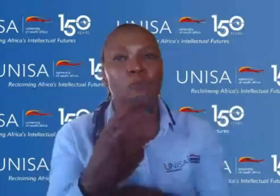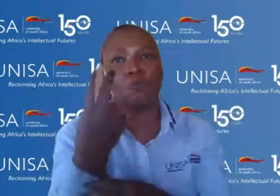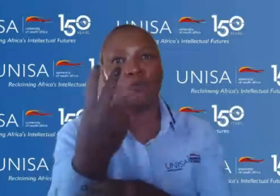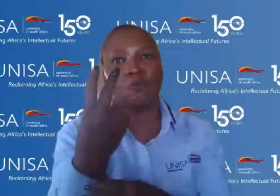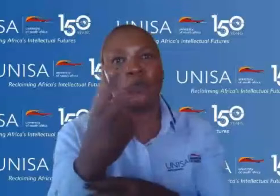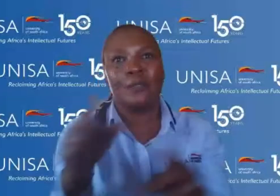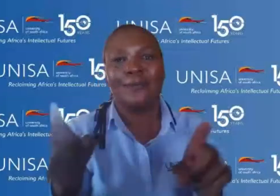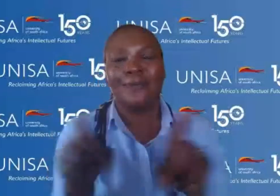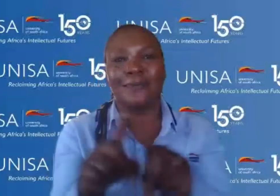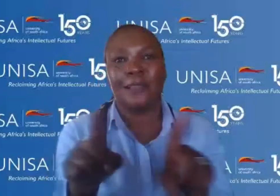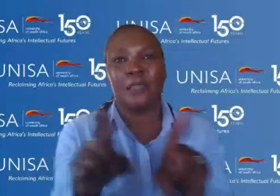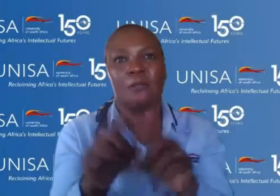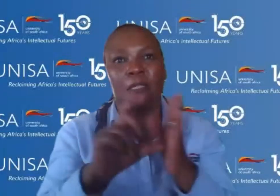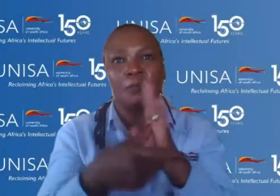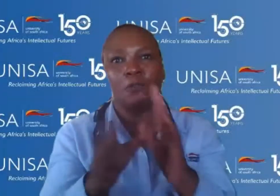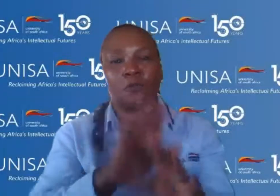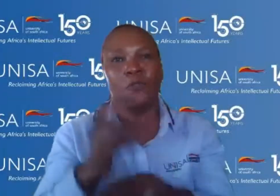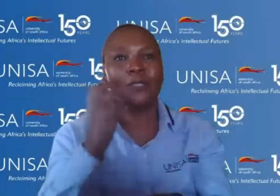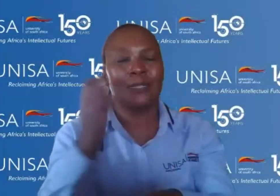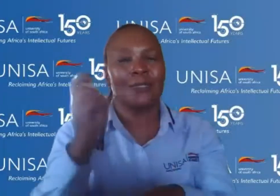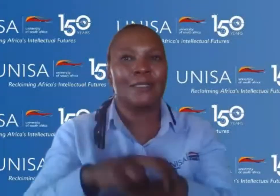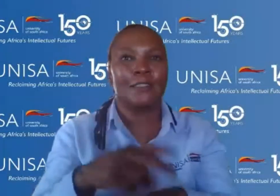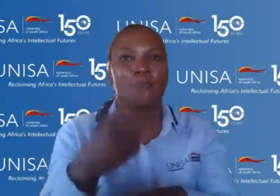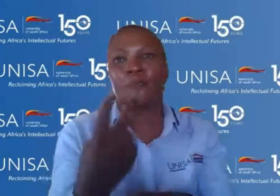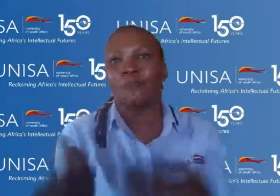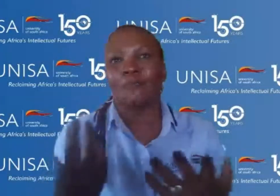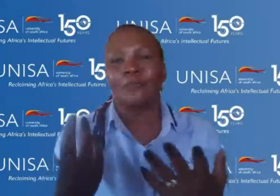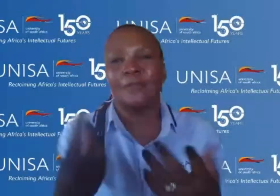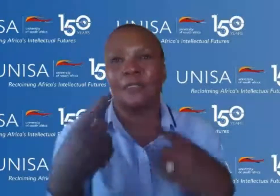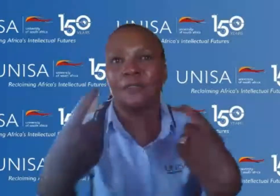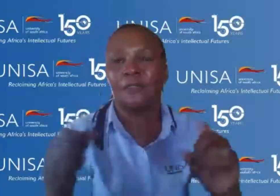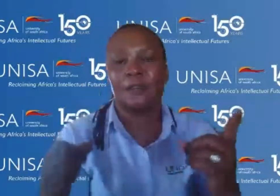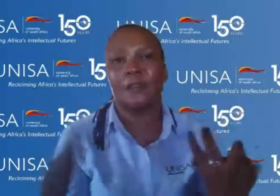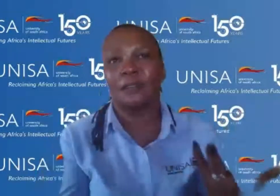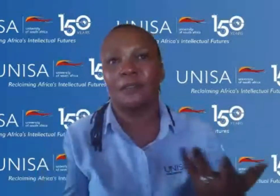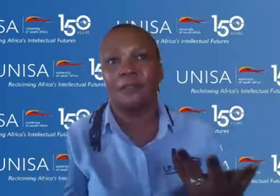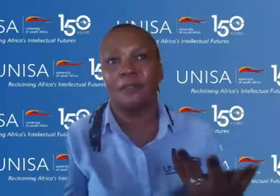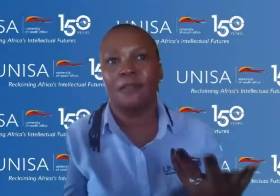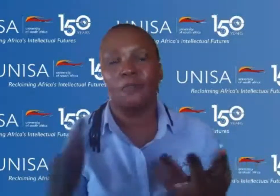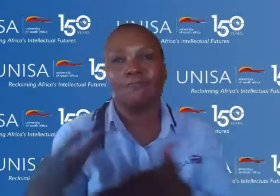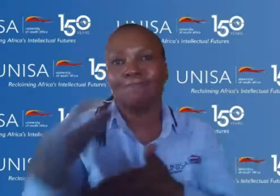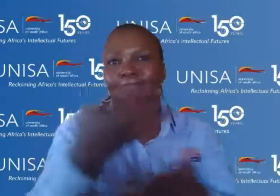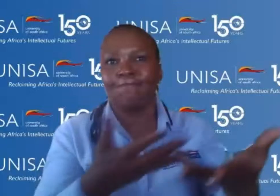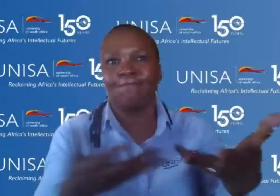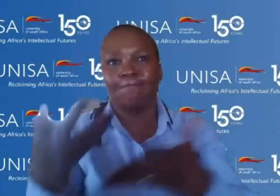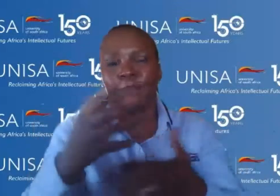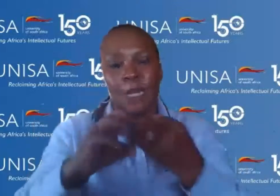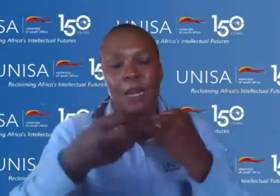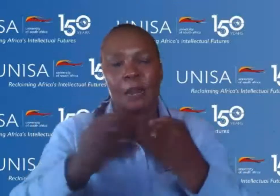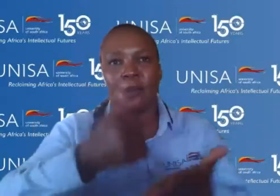we would need to interact with you on an individual basis to try and assist you.